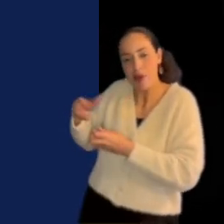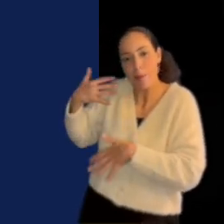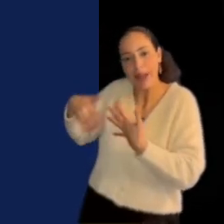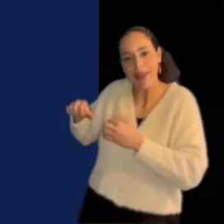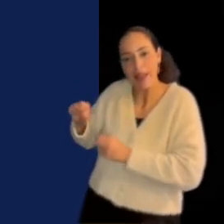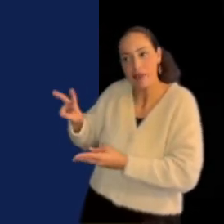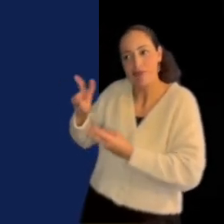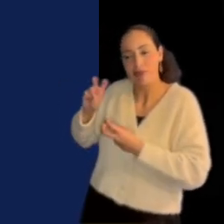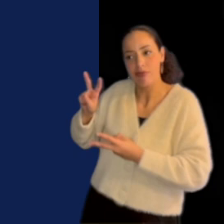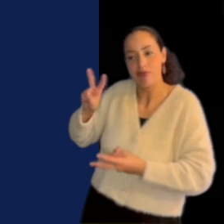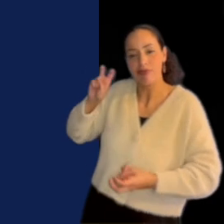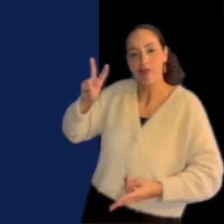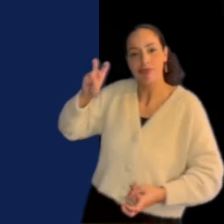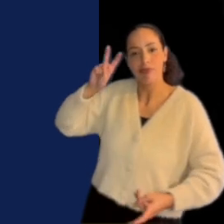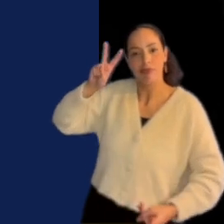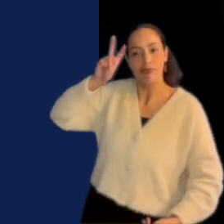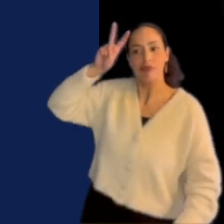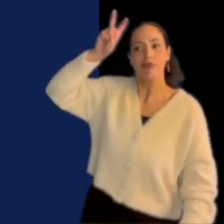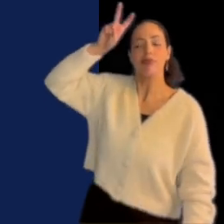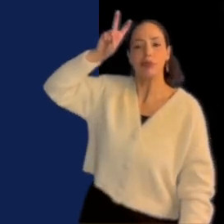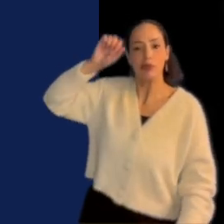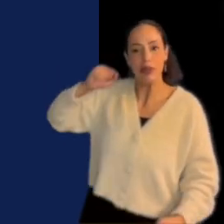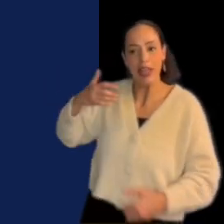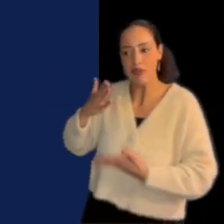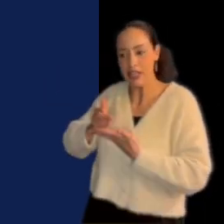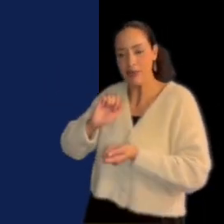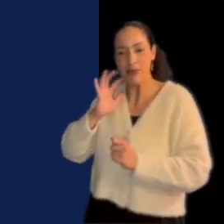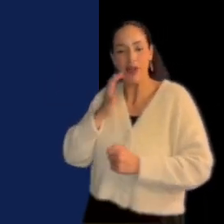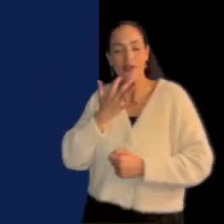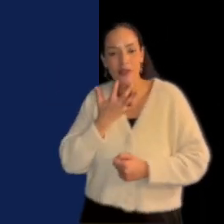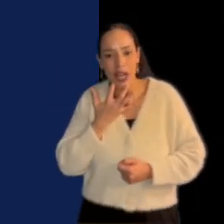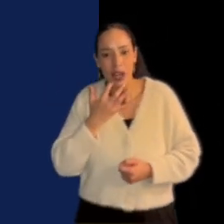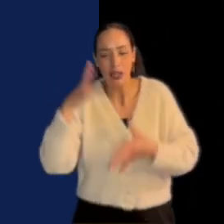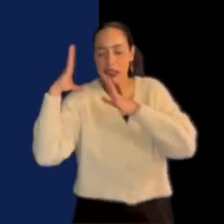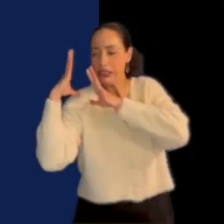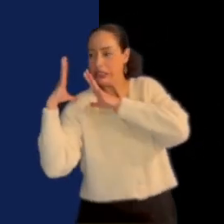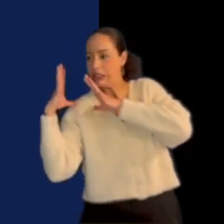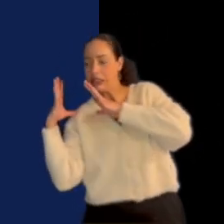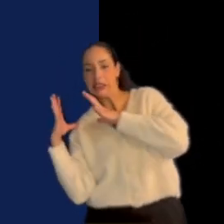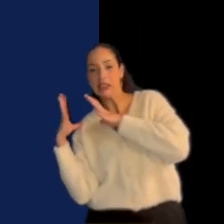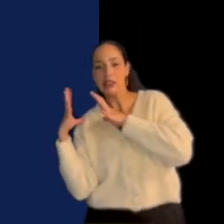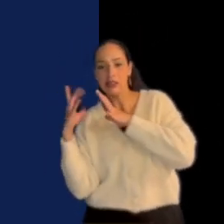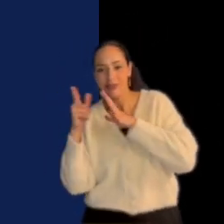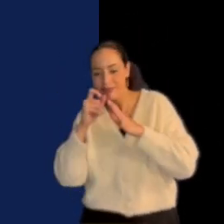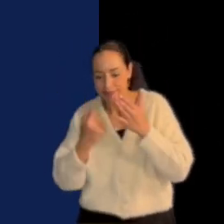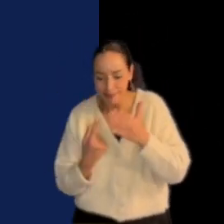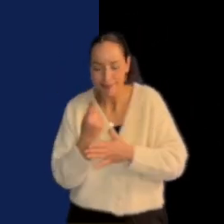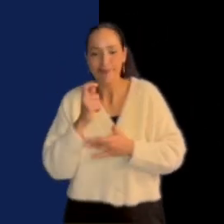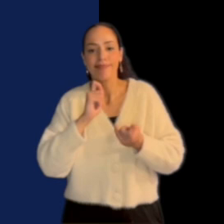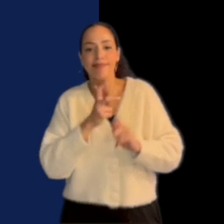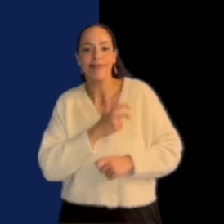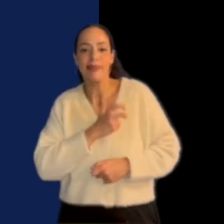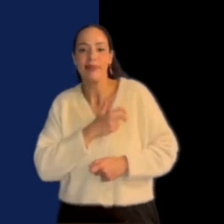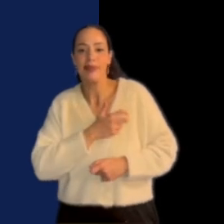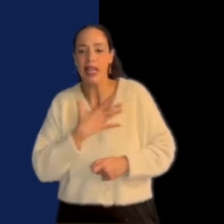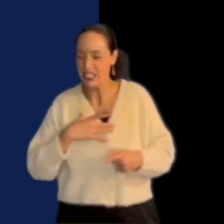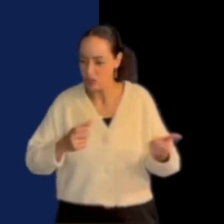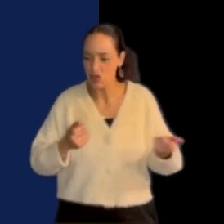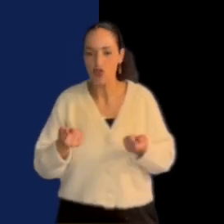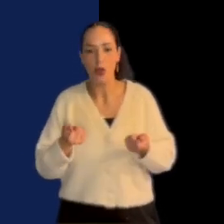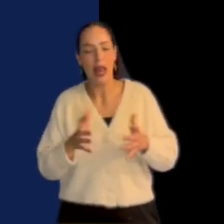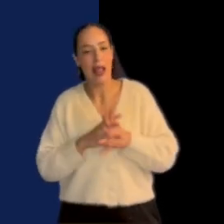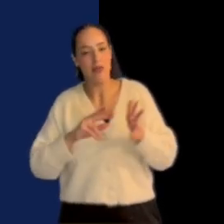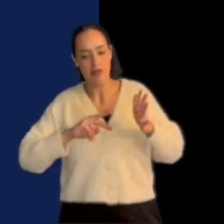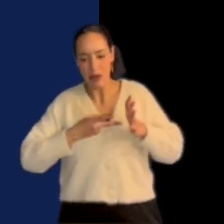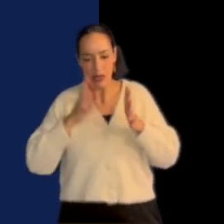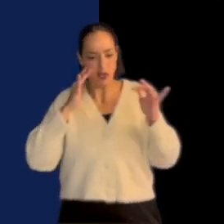Such anticipation showed up as anxiety, and I clamoured for control by planning, checking, and imagining. Many of us do this. We